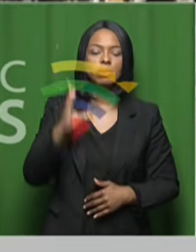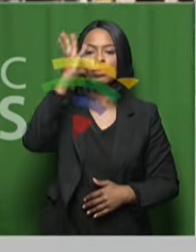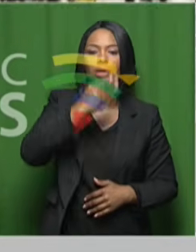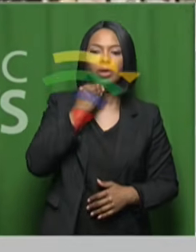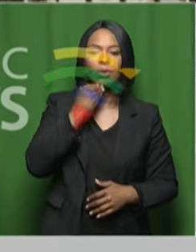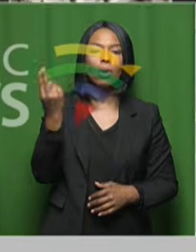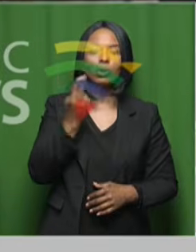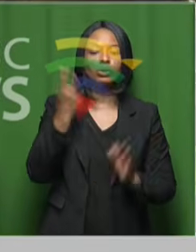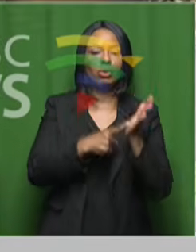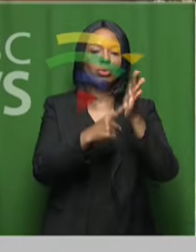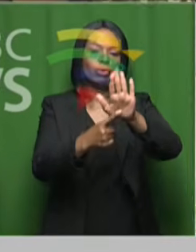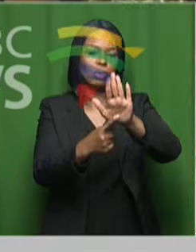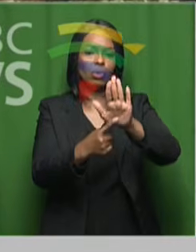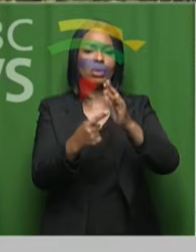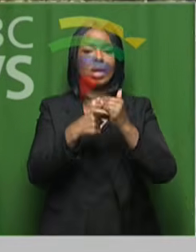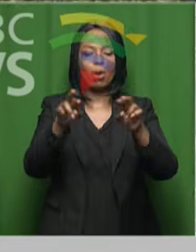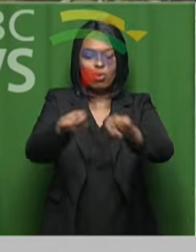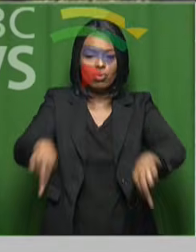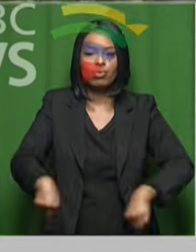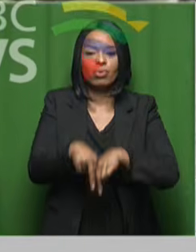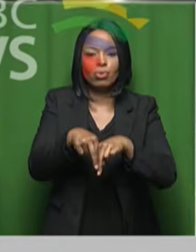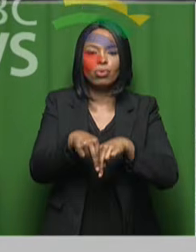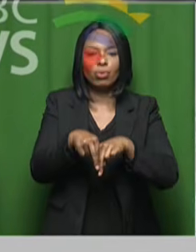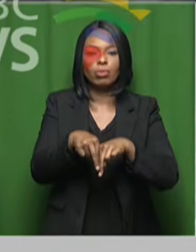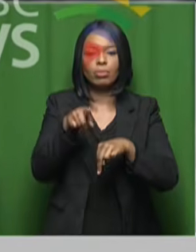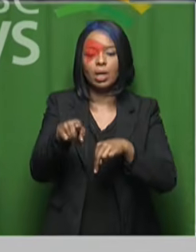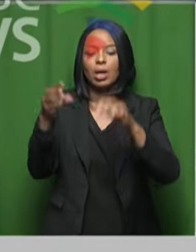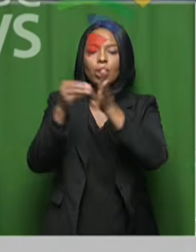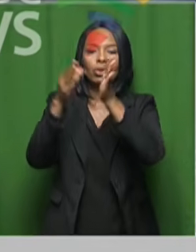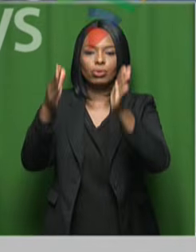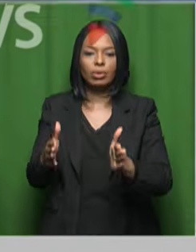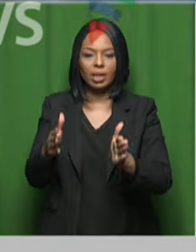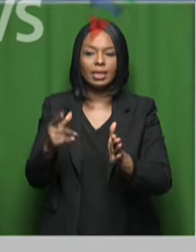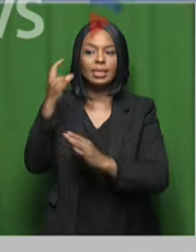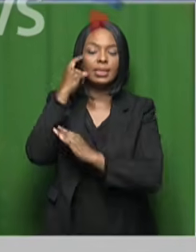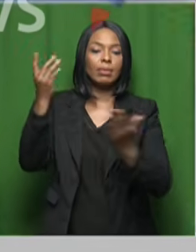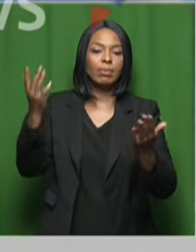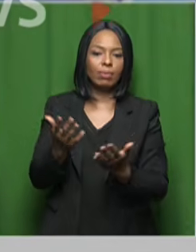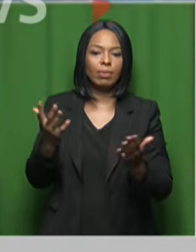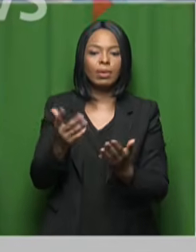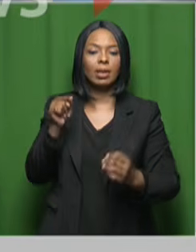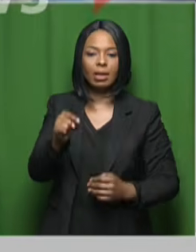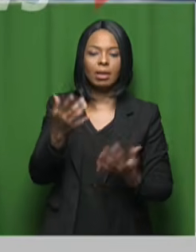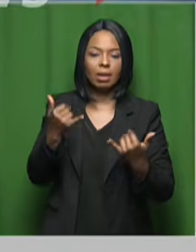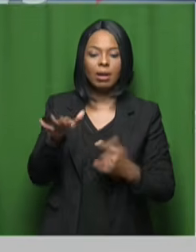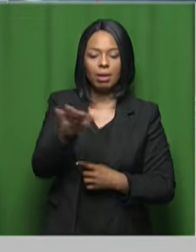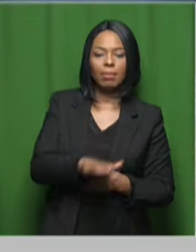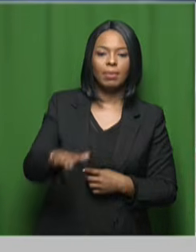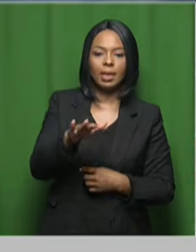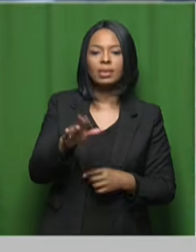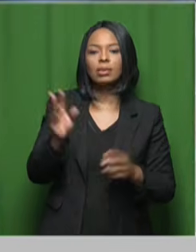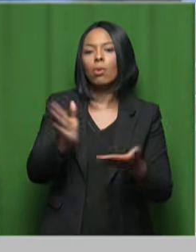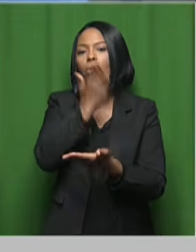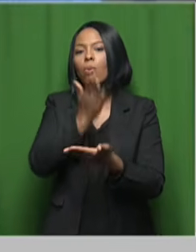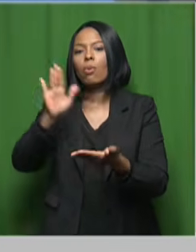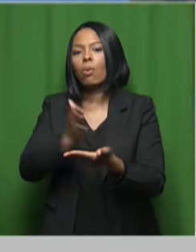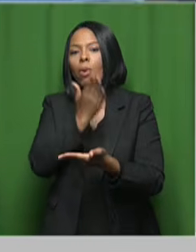into a couple of the rooms so they can actually see where the students are sleeping. But I can see learning facilities. There's a choir. There's